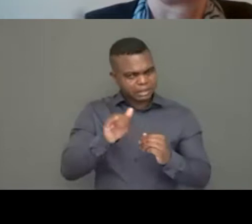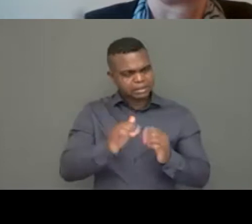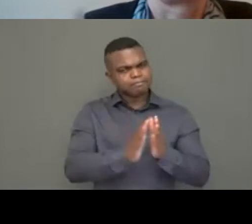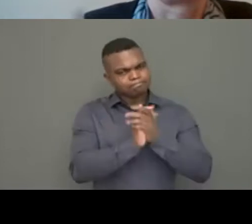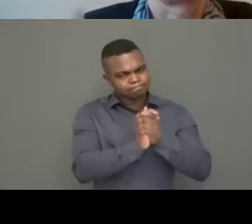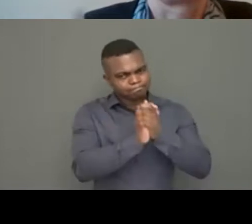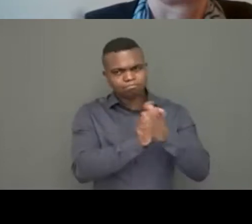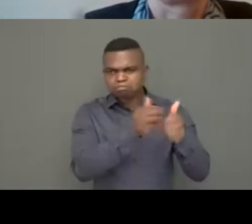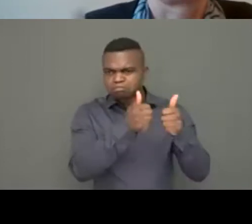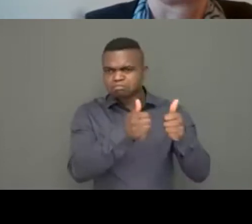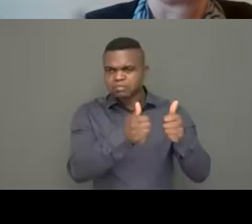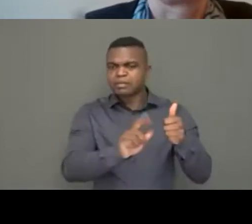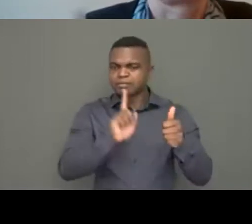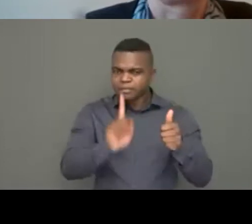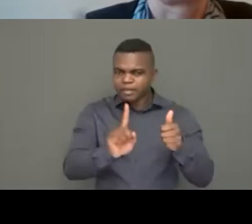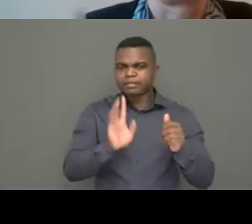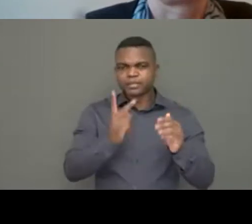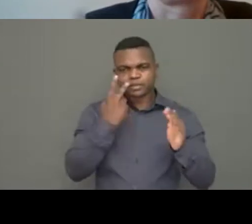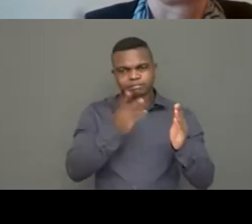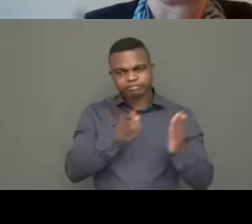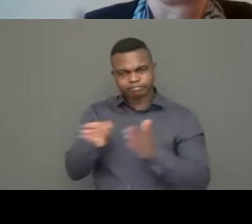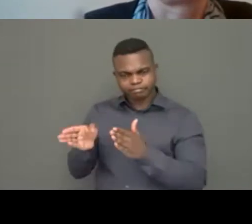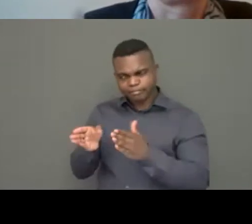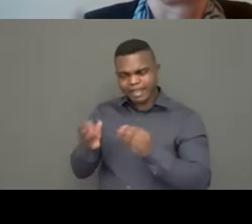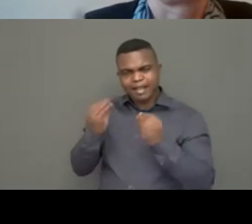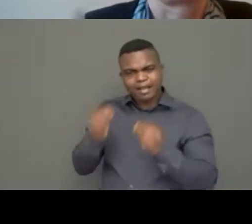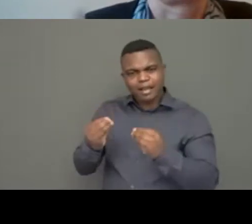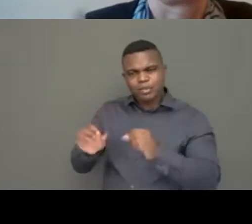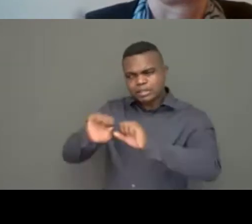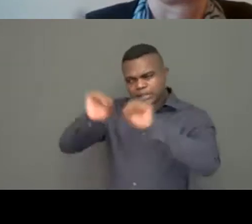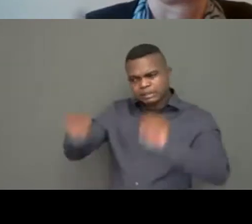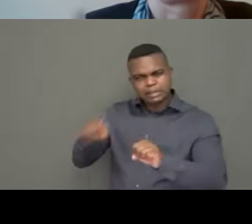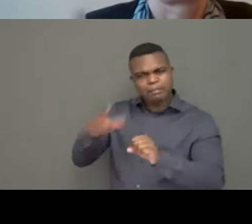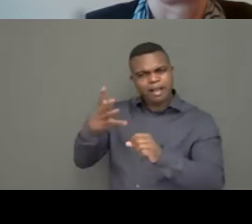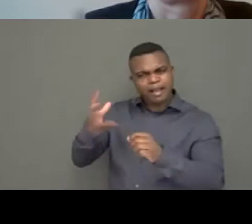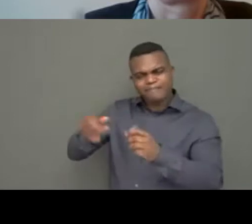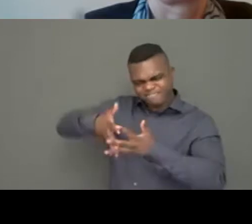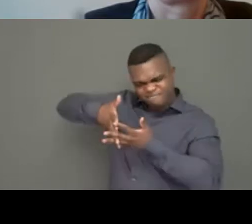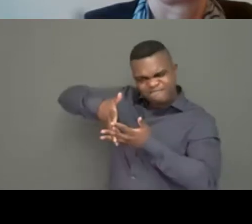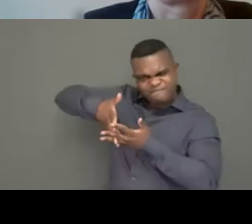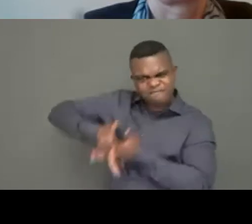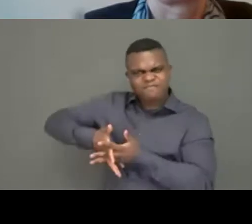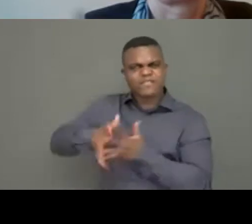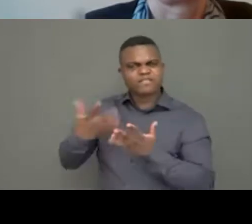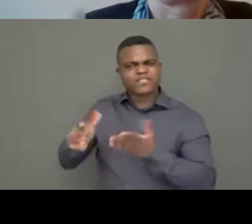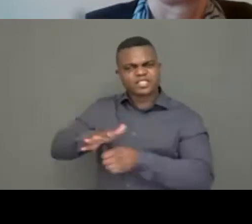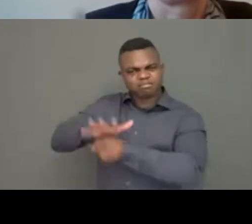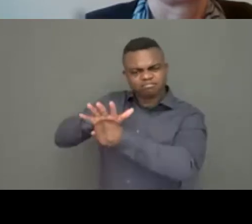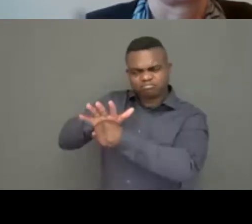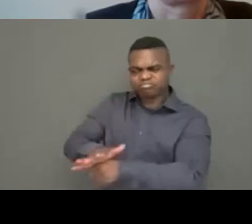of systemic discrimination that people with disabilities tell us is their lived reality.